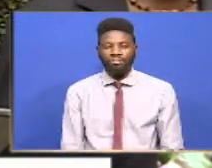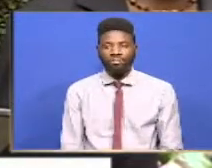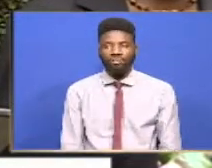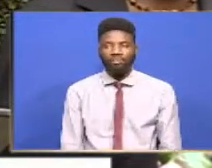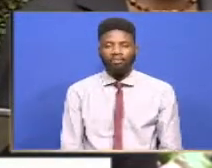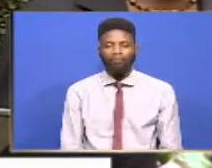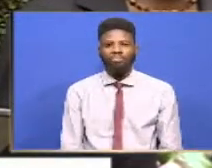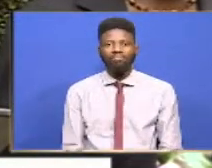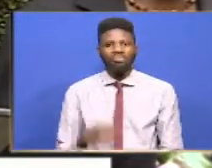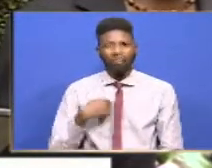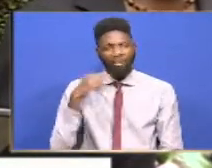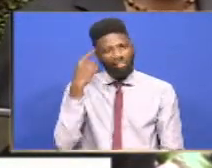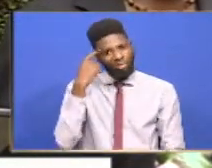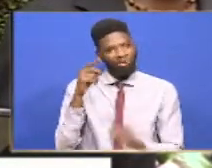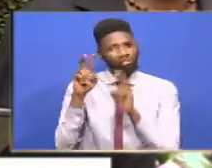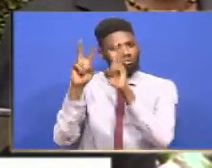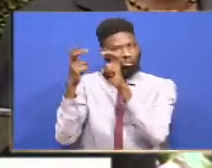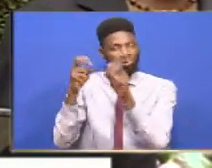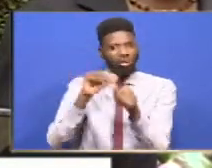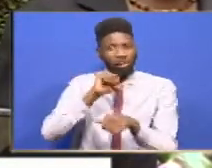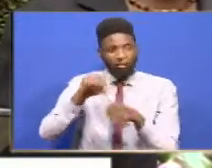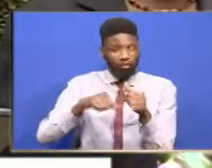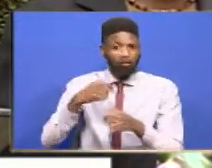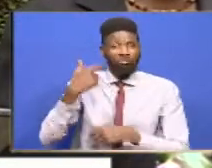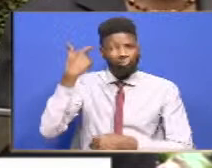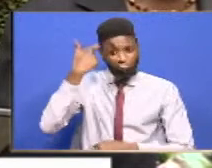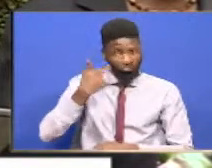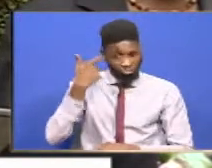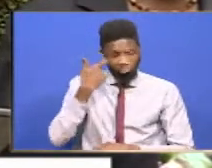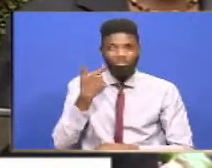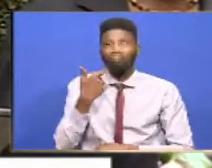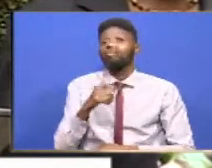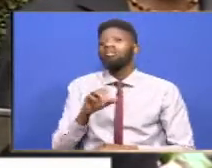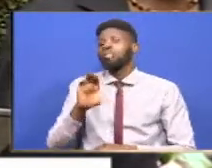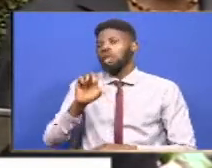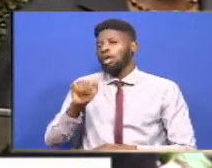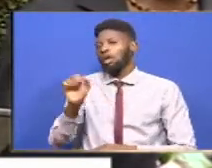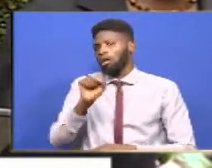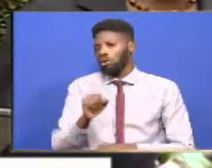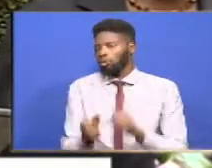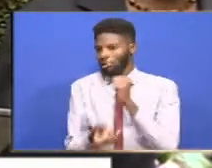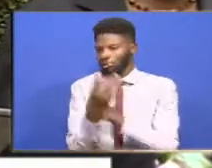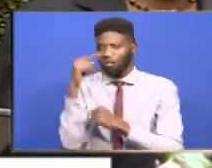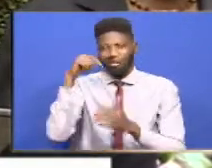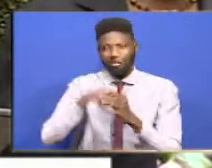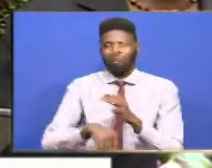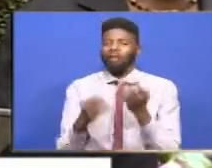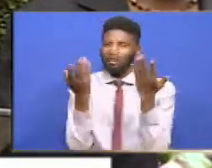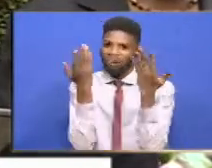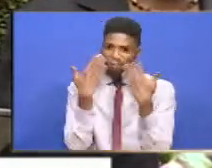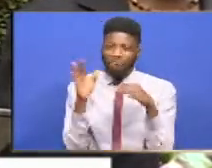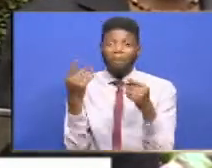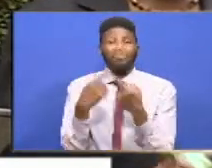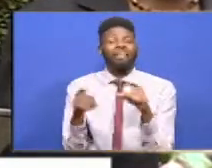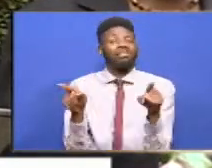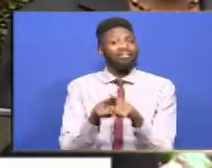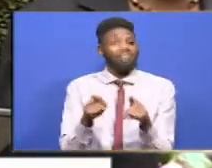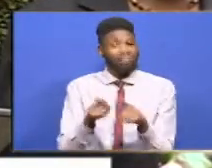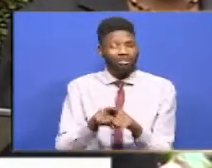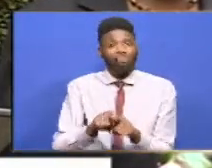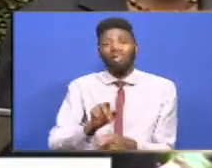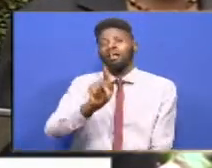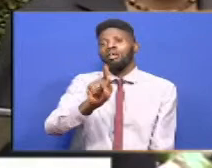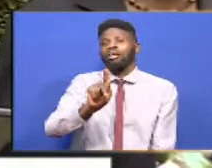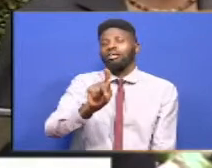I think the issue of the thermogans was adequately addressed by Waziri, but that notwithstanding, Kenya Bureau of